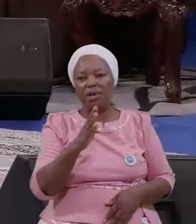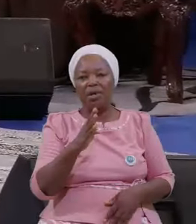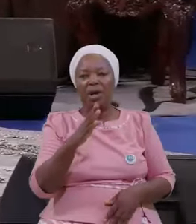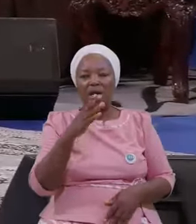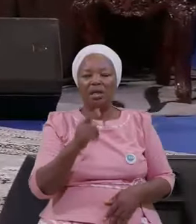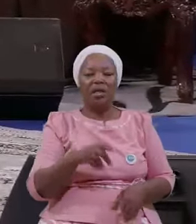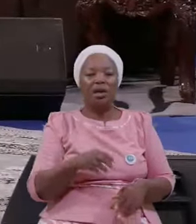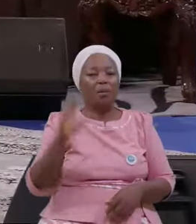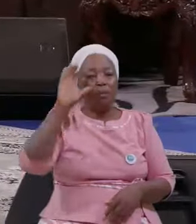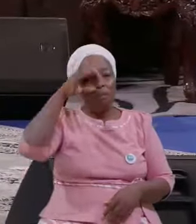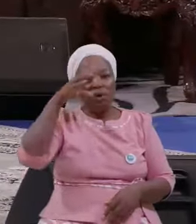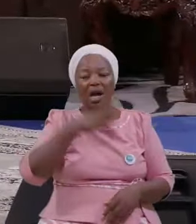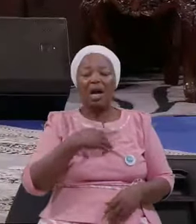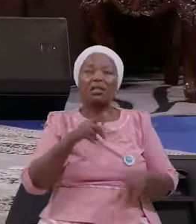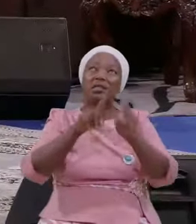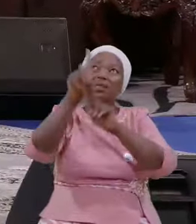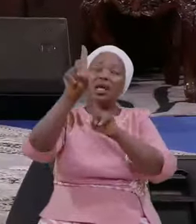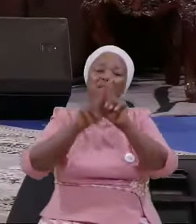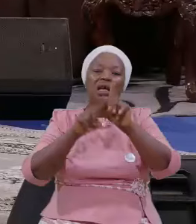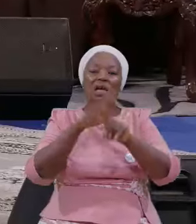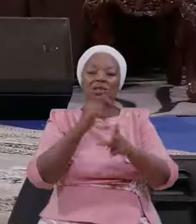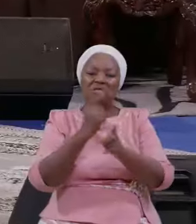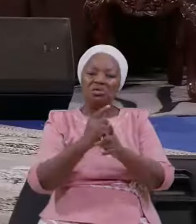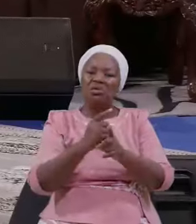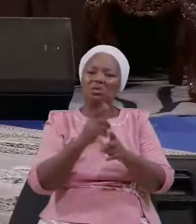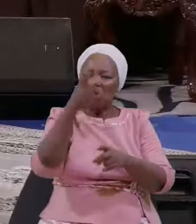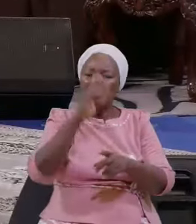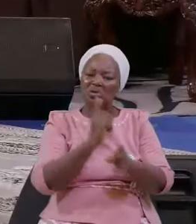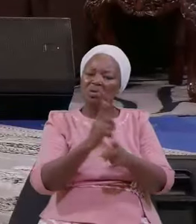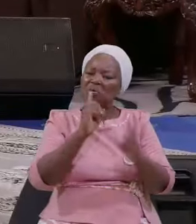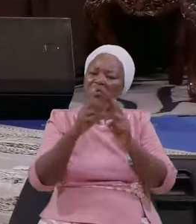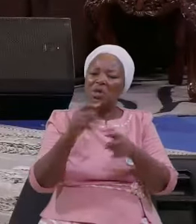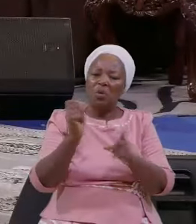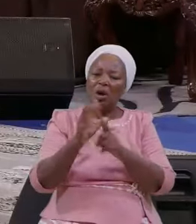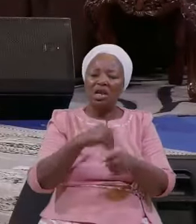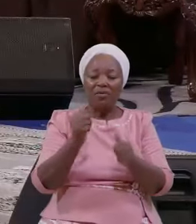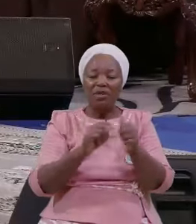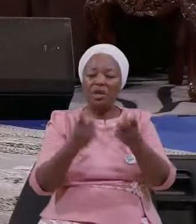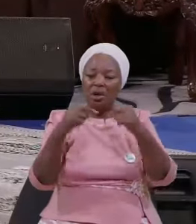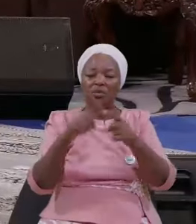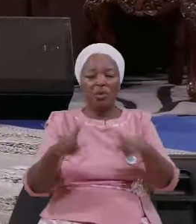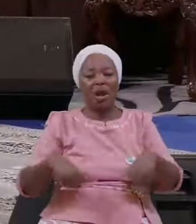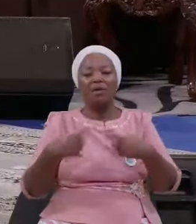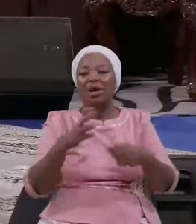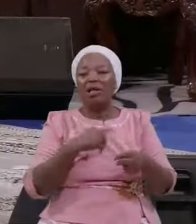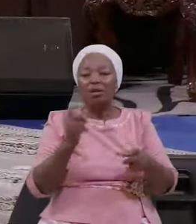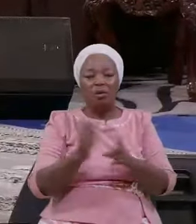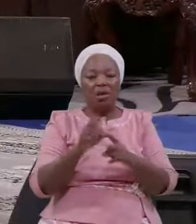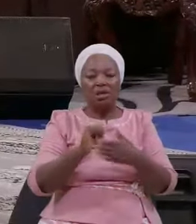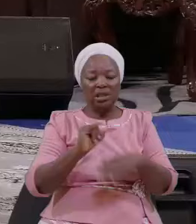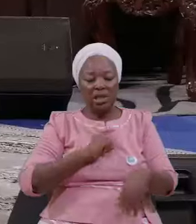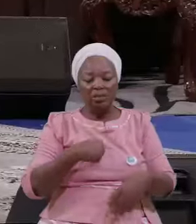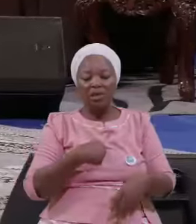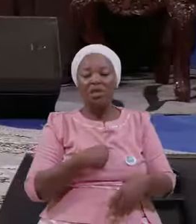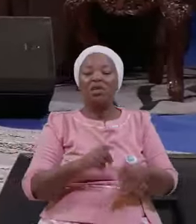the word. And everything came into being, the words that I speak unto you. And then when the